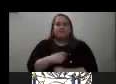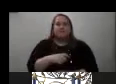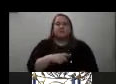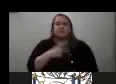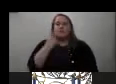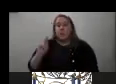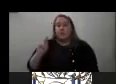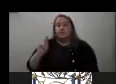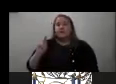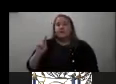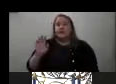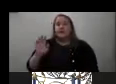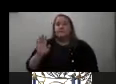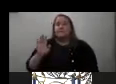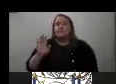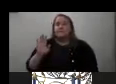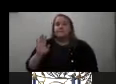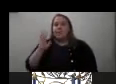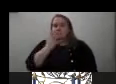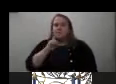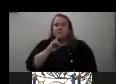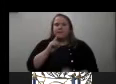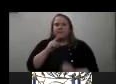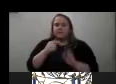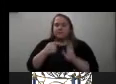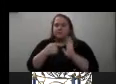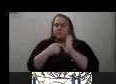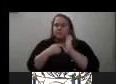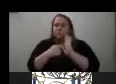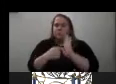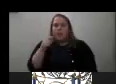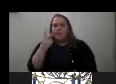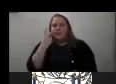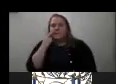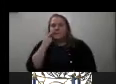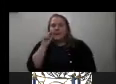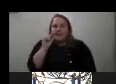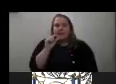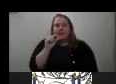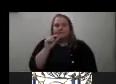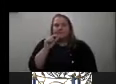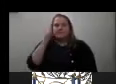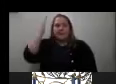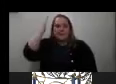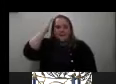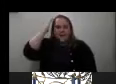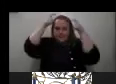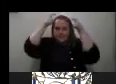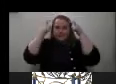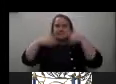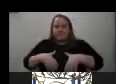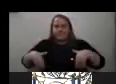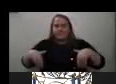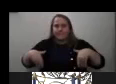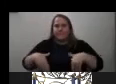Kerenska's aesthetic is shining through here, even though you can only see a little bit of the top of the bodice of the costume. You